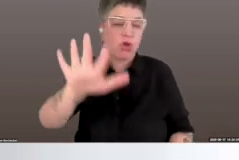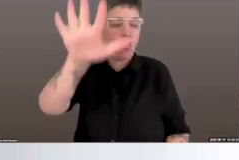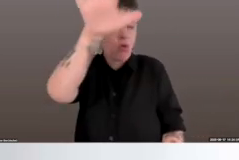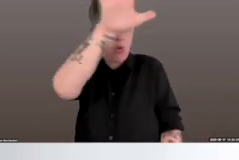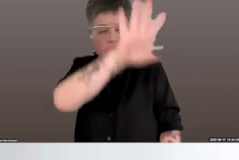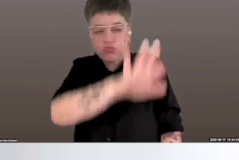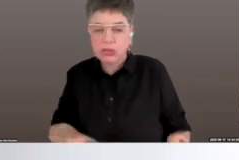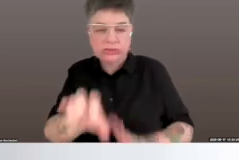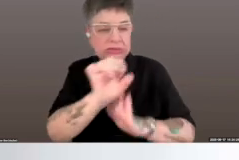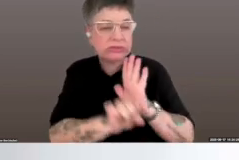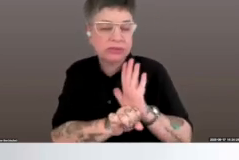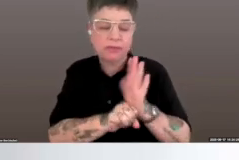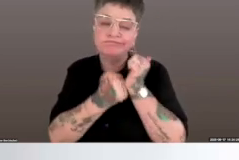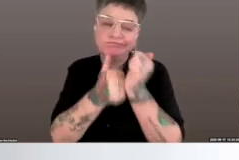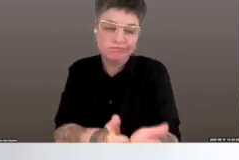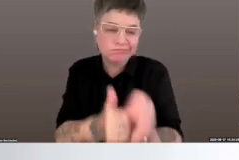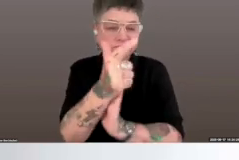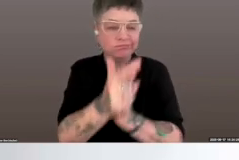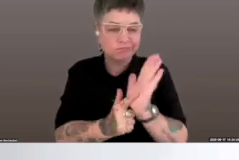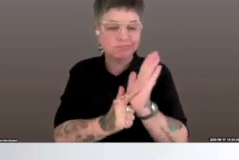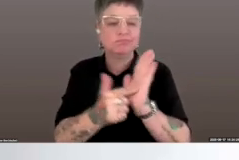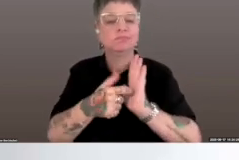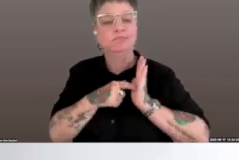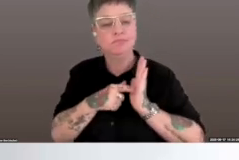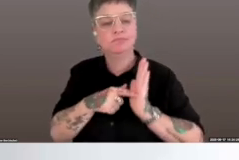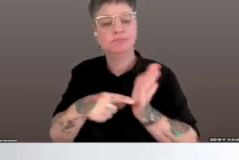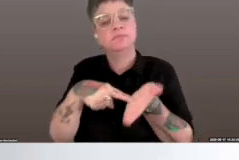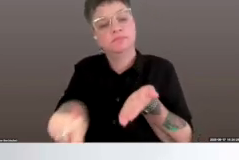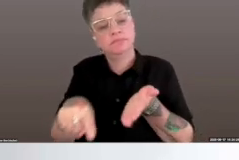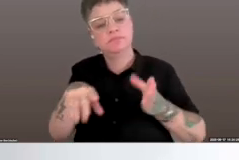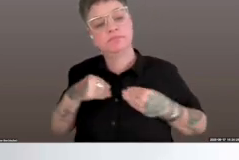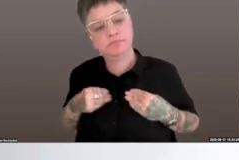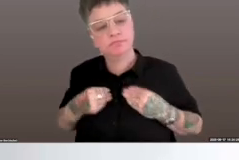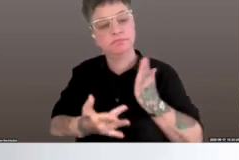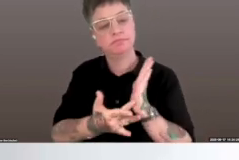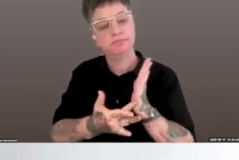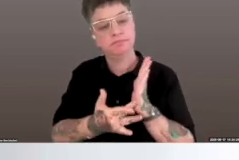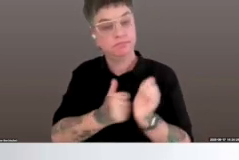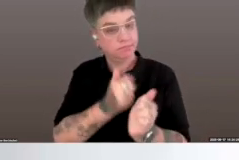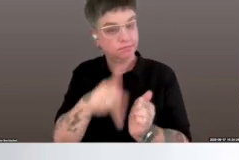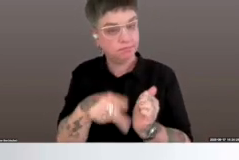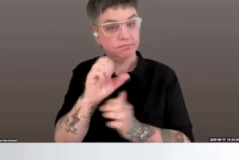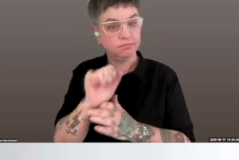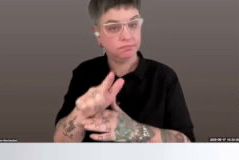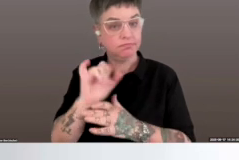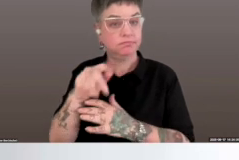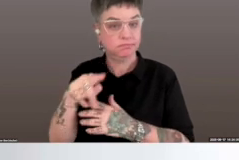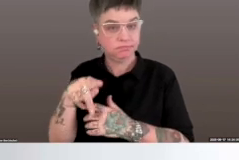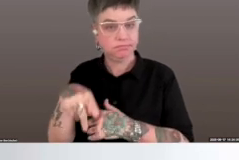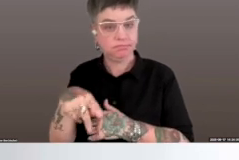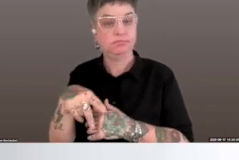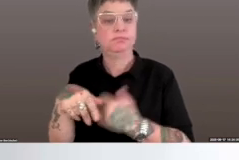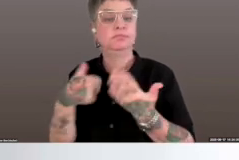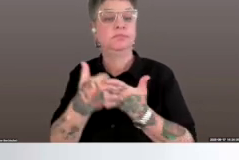regulatory teams develop legal requirements for payment acceptance technologies. As a follow-up, CAL-ITP helped structure and deploy a